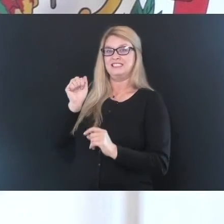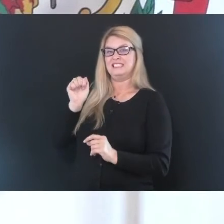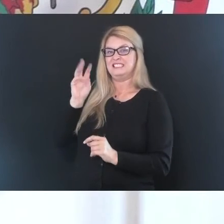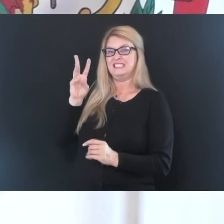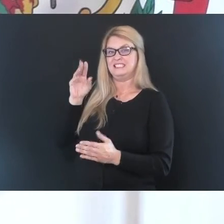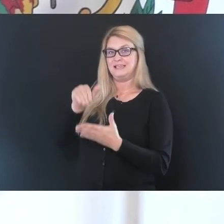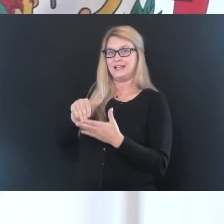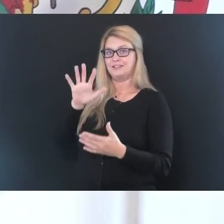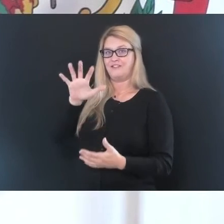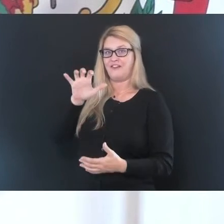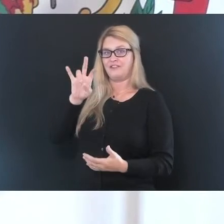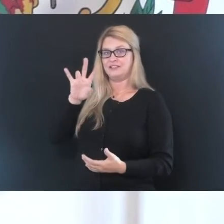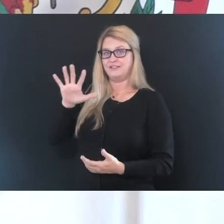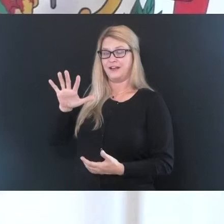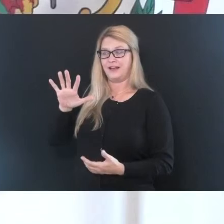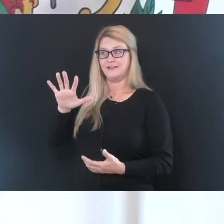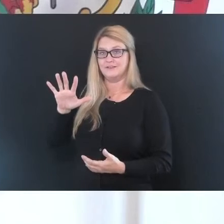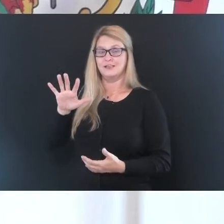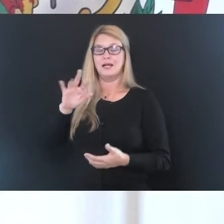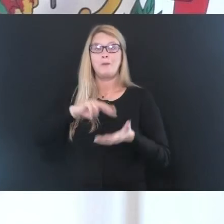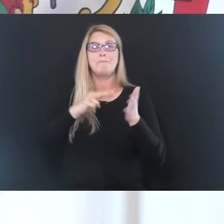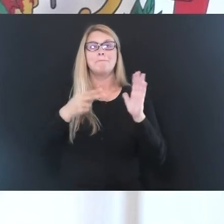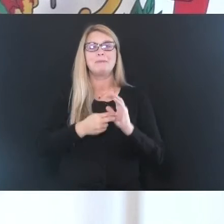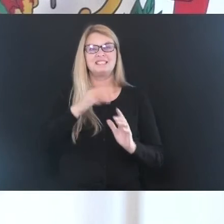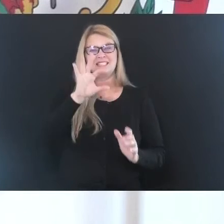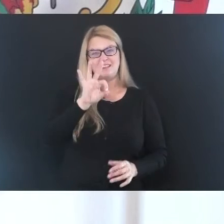16,575 that we got, which was